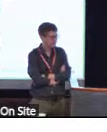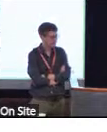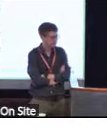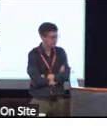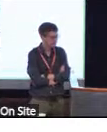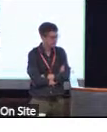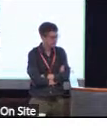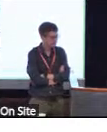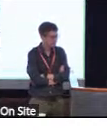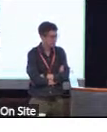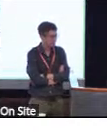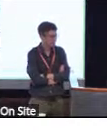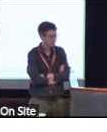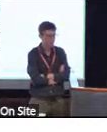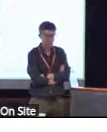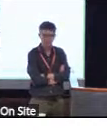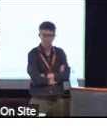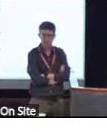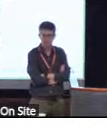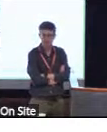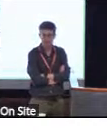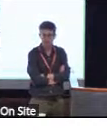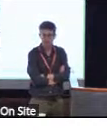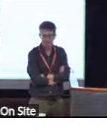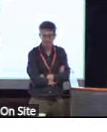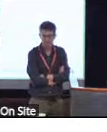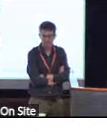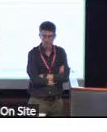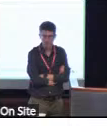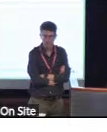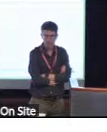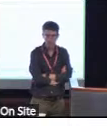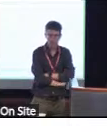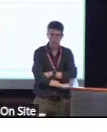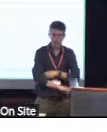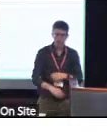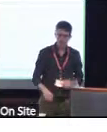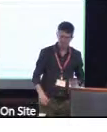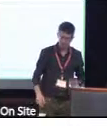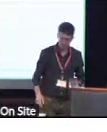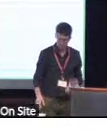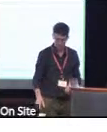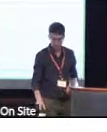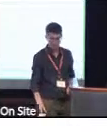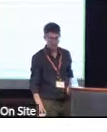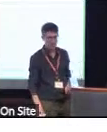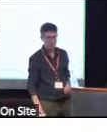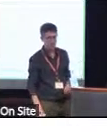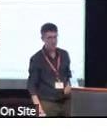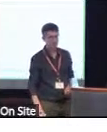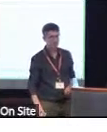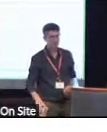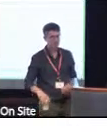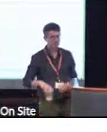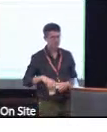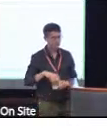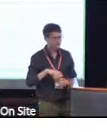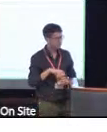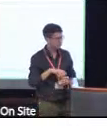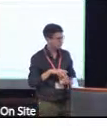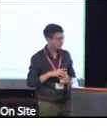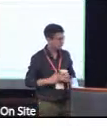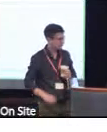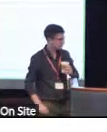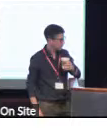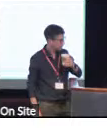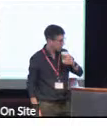And then also just to give you a sense of where our funding comes from. So we are supported by the National Institute on Aging. It is through an